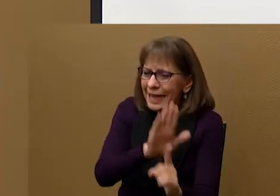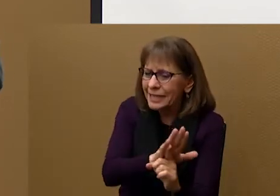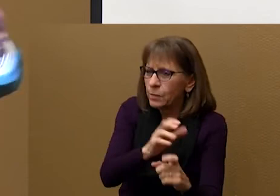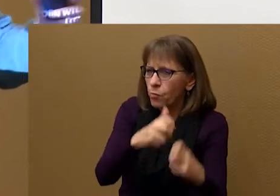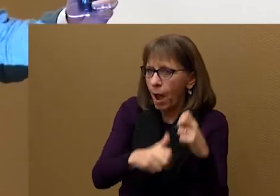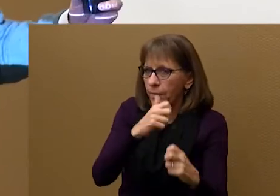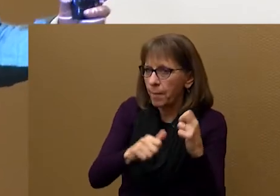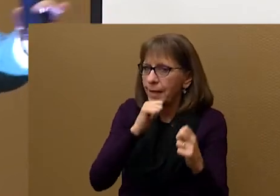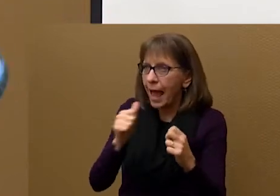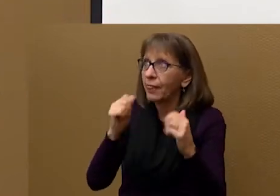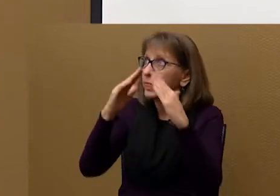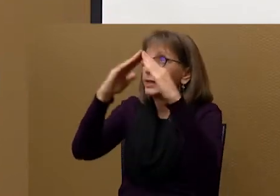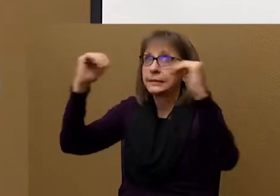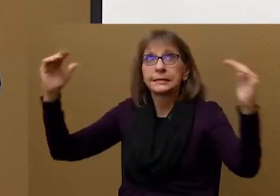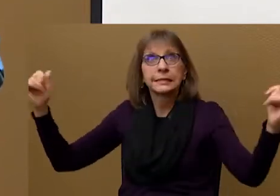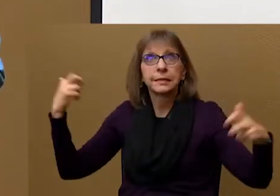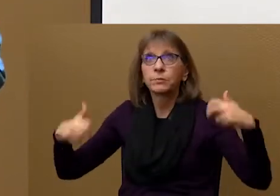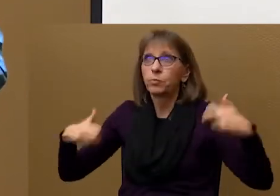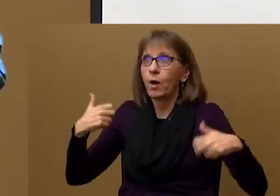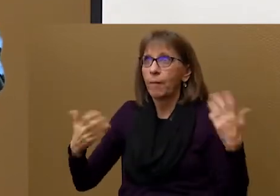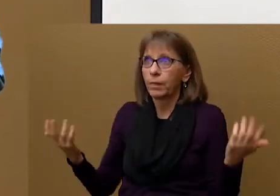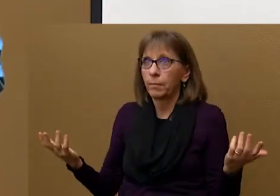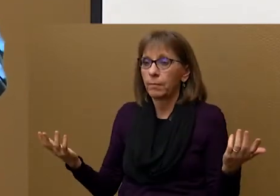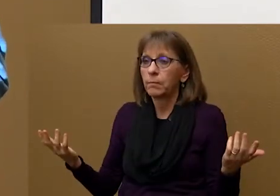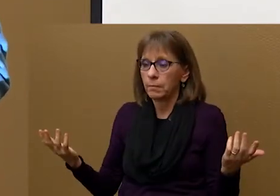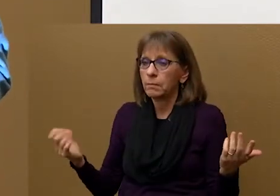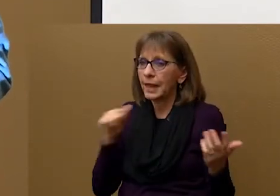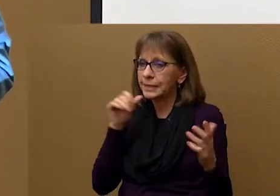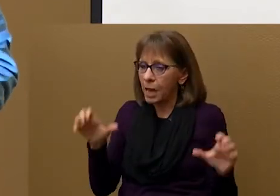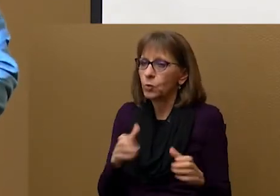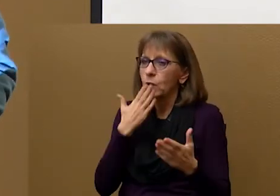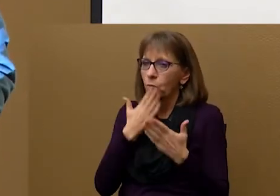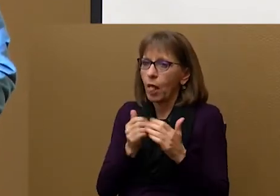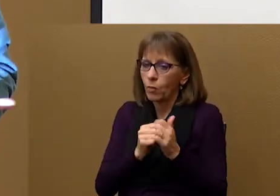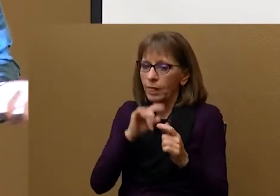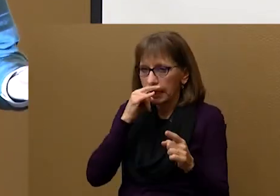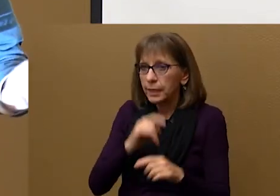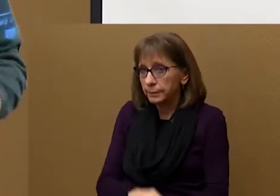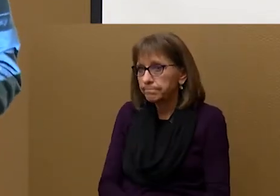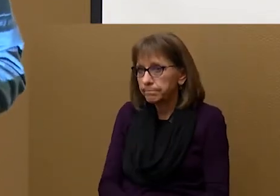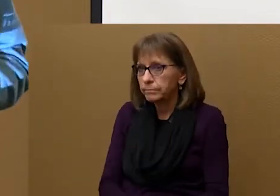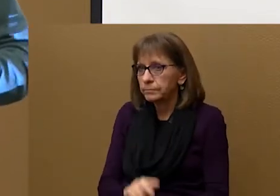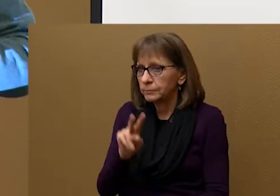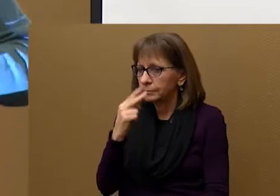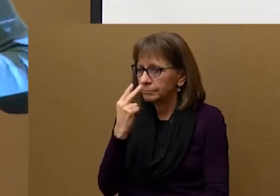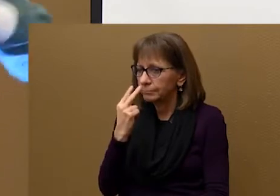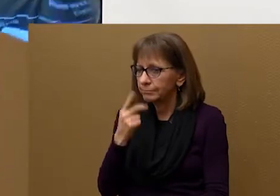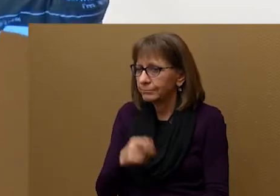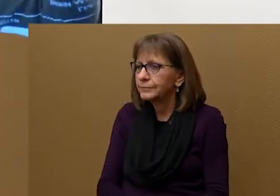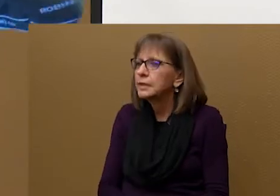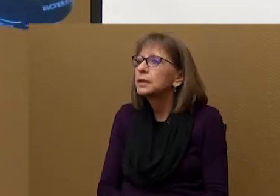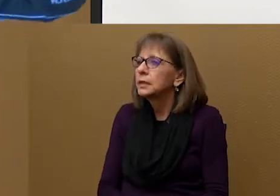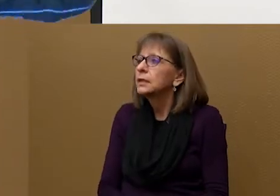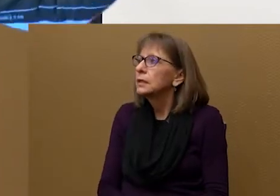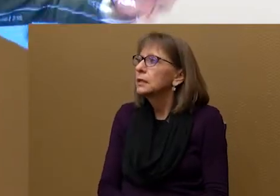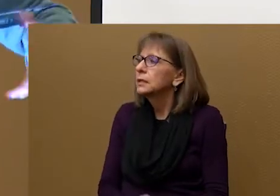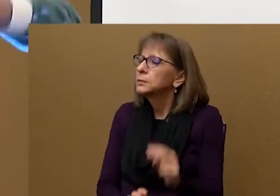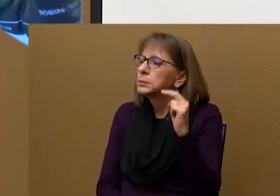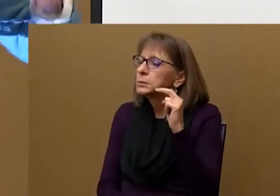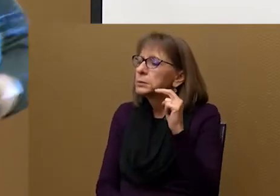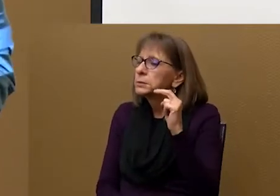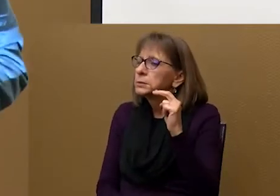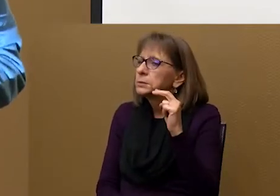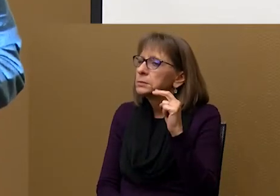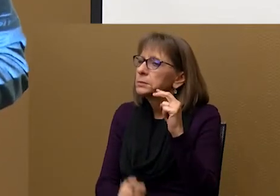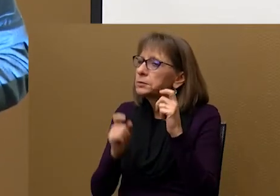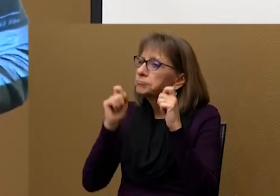and not the system that's not doing well by this kid? So I guess I just want to, it has to be unpacked in